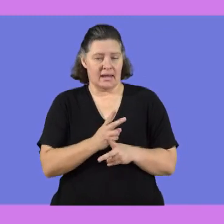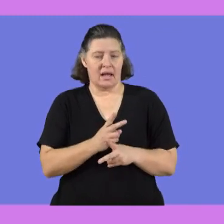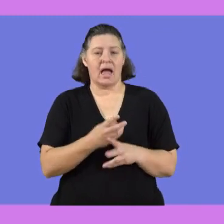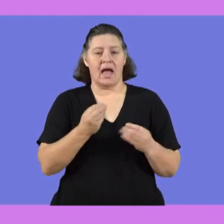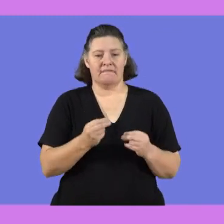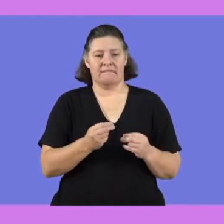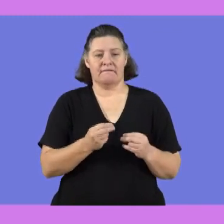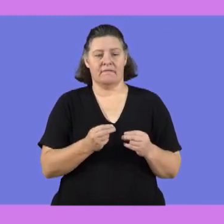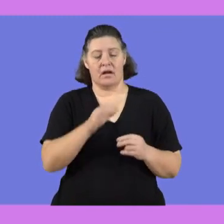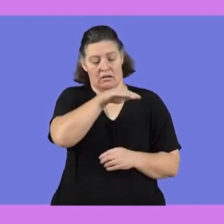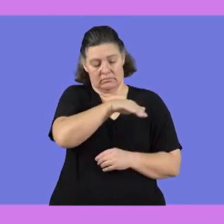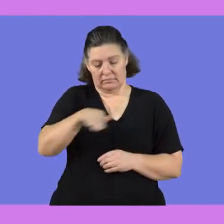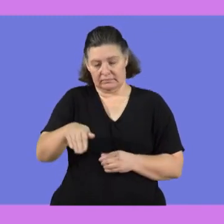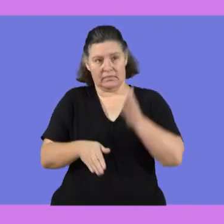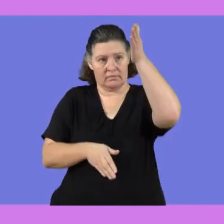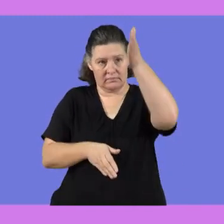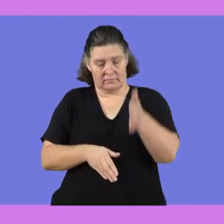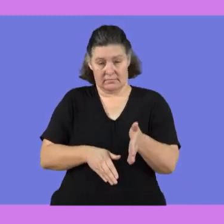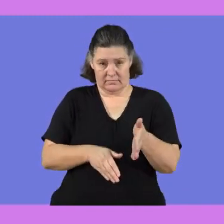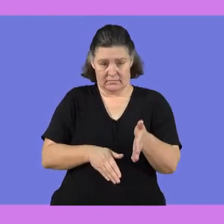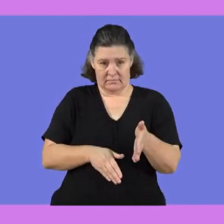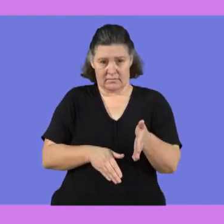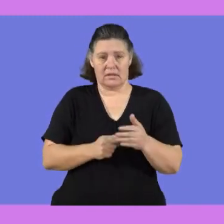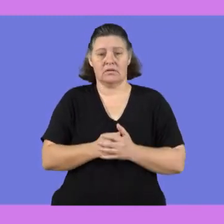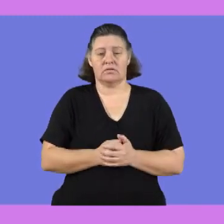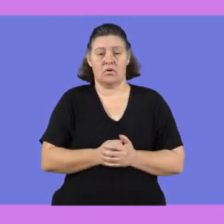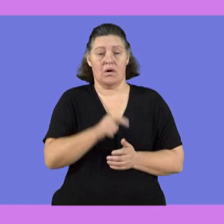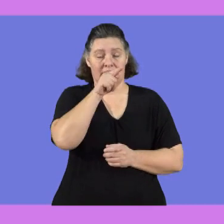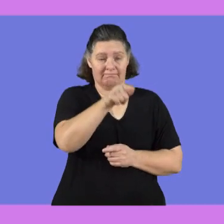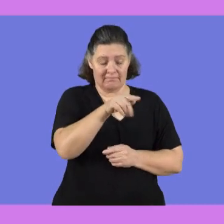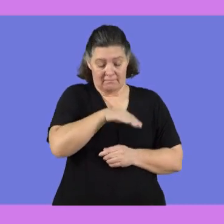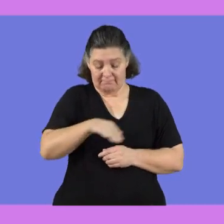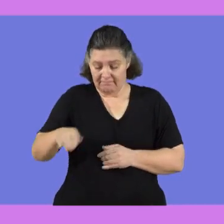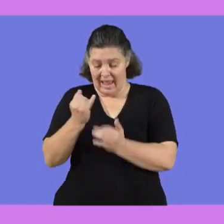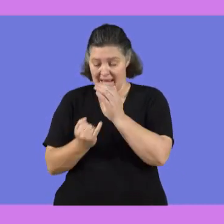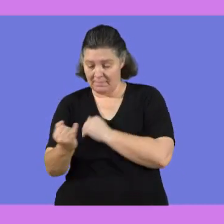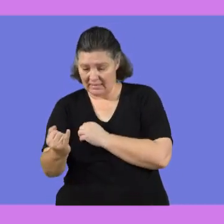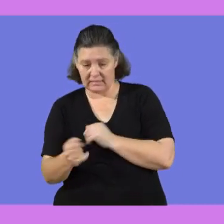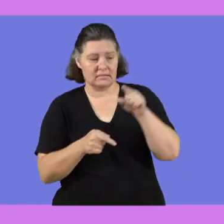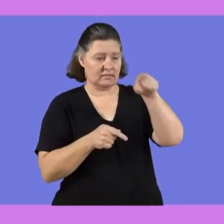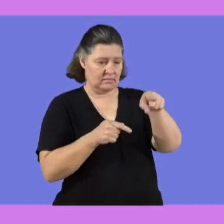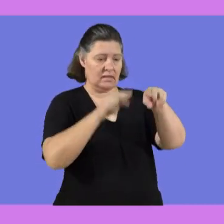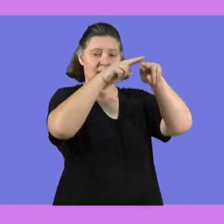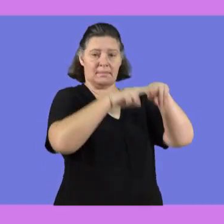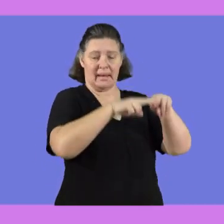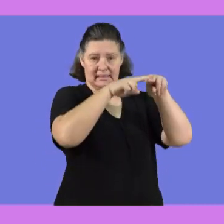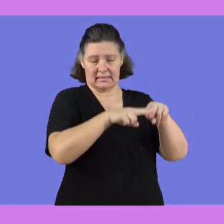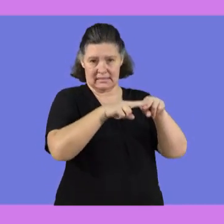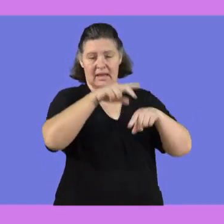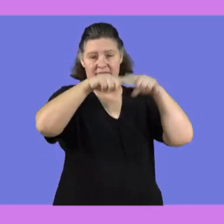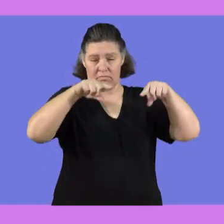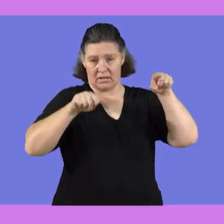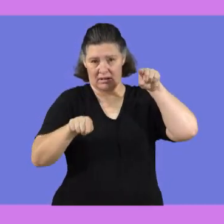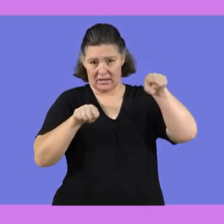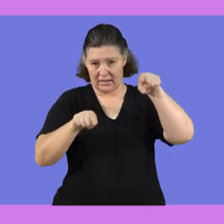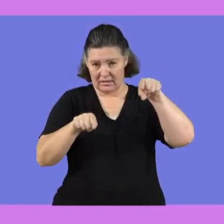through again because we are going to have these two axes, the horizontal and the vertical axis. I just drew